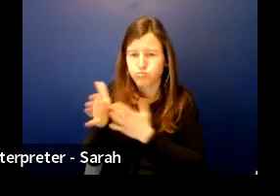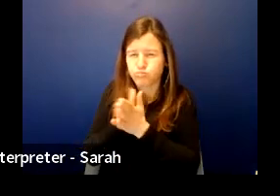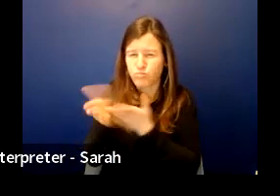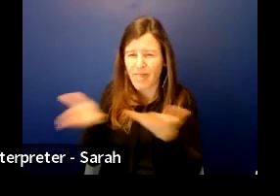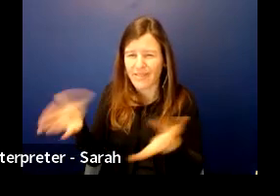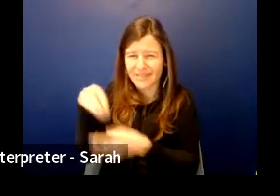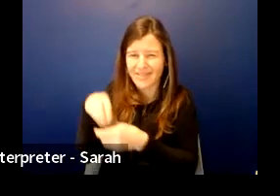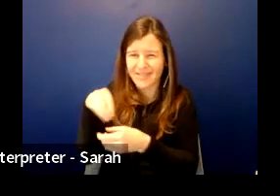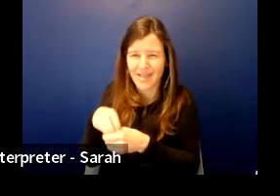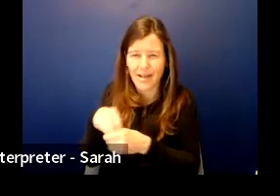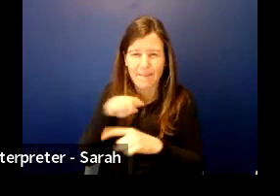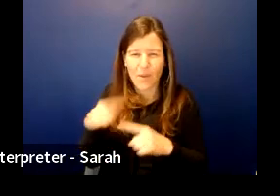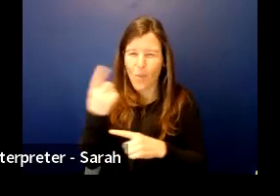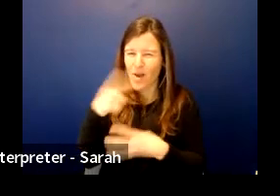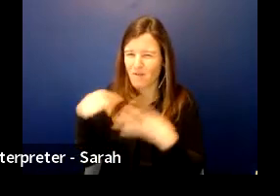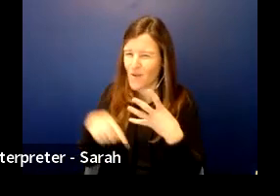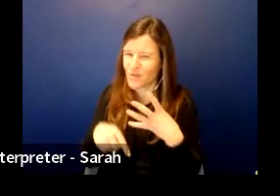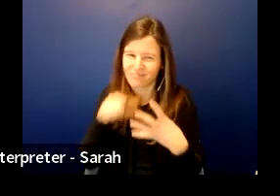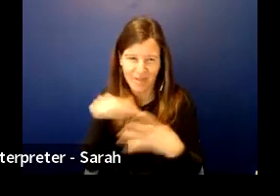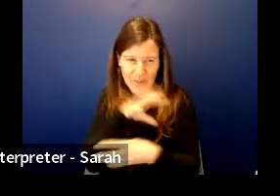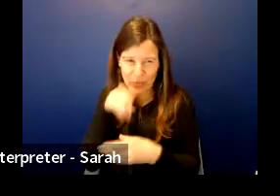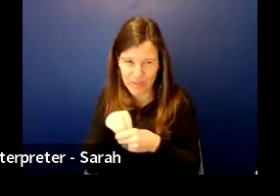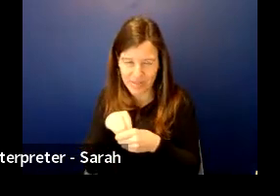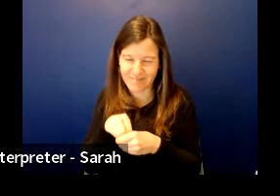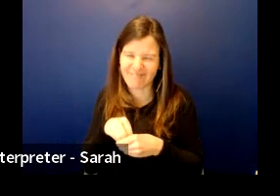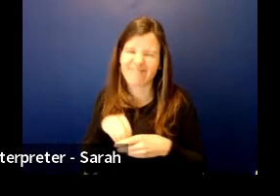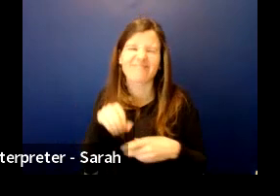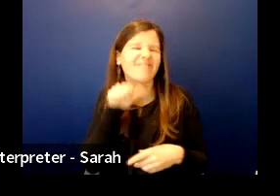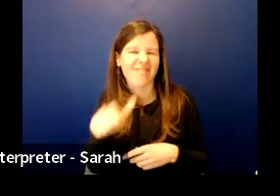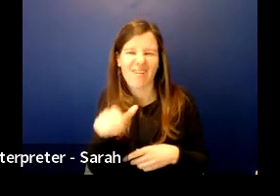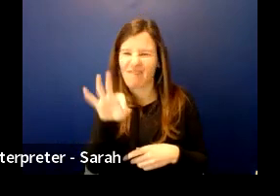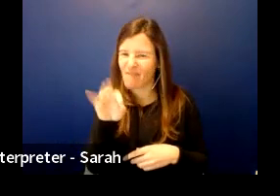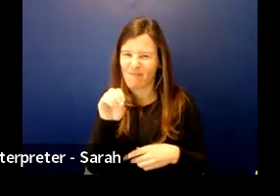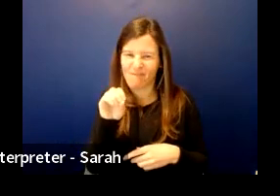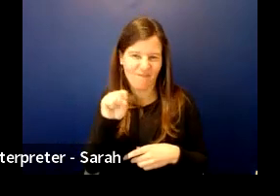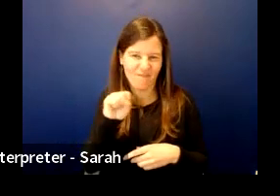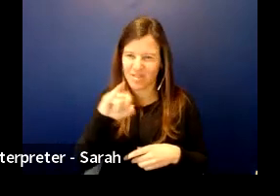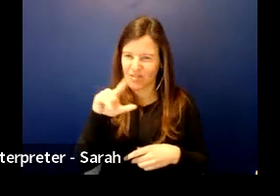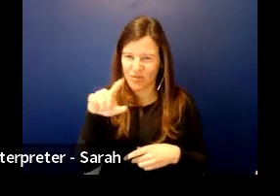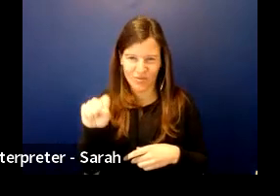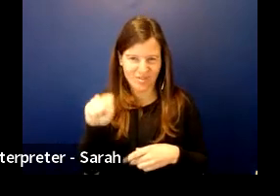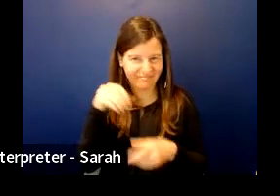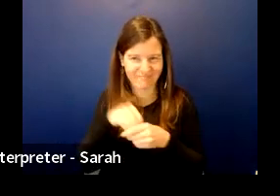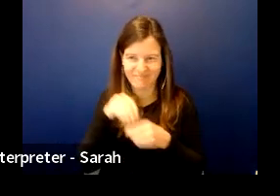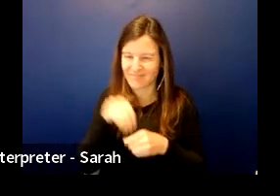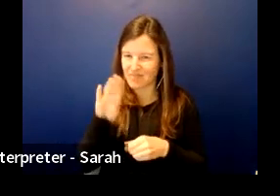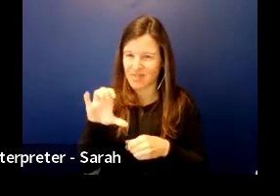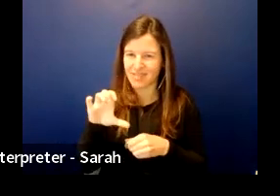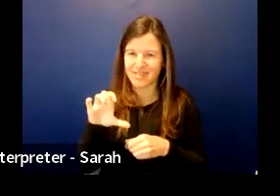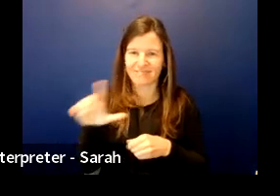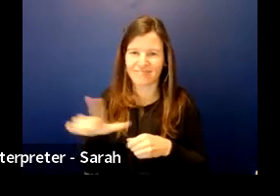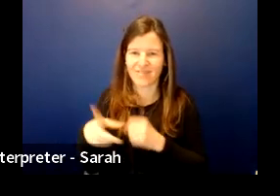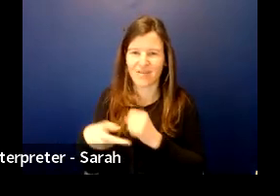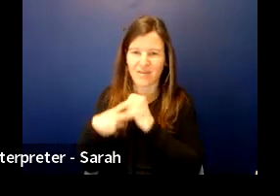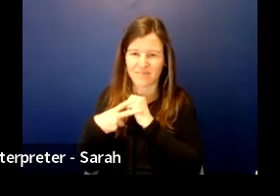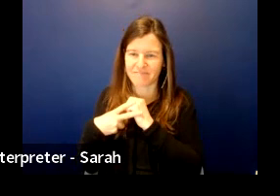but one of those things is not fossils. There are no fossils in the BC Archives. How did we do? Did we